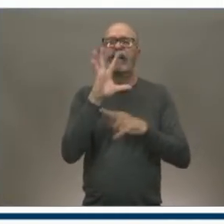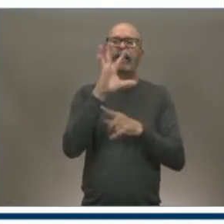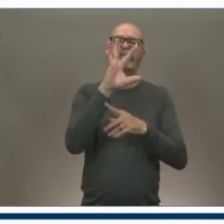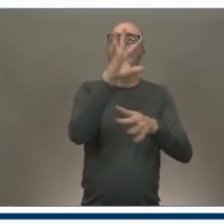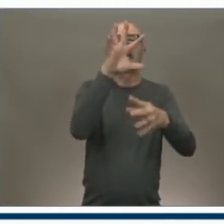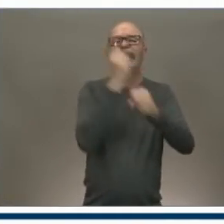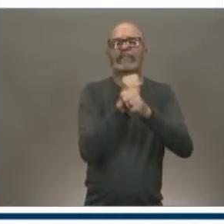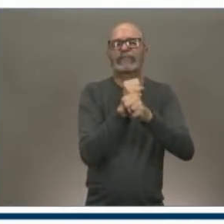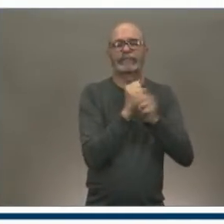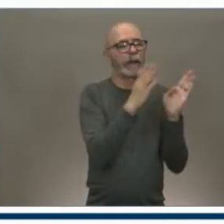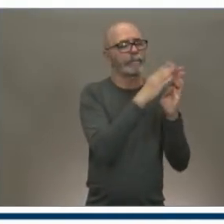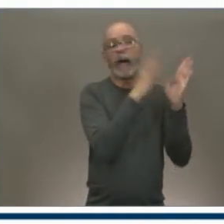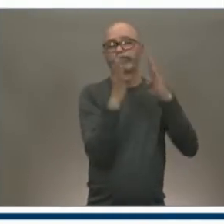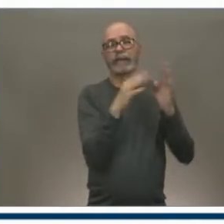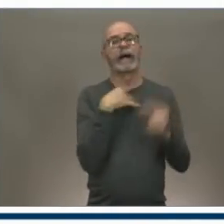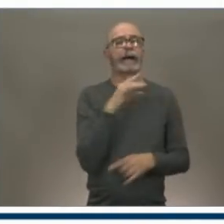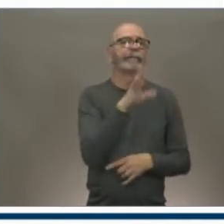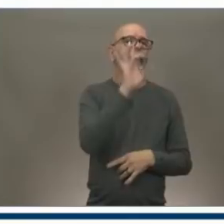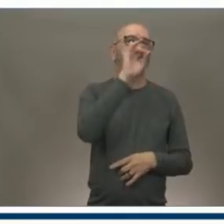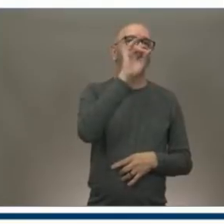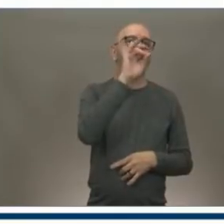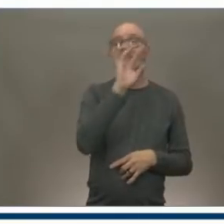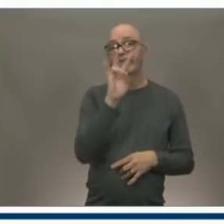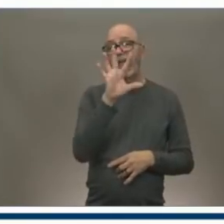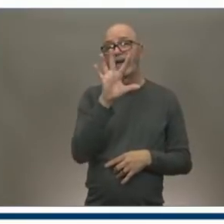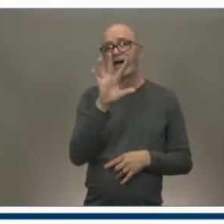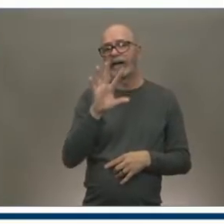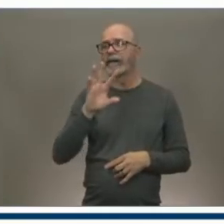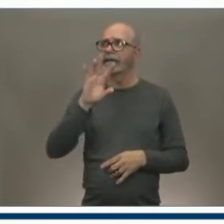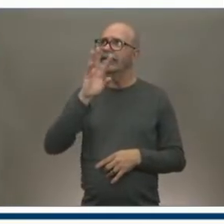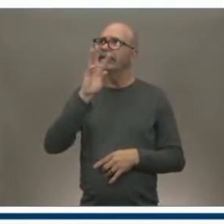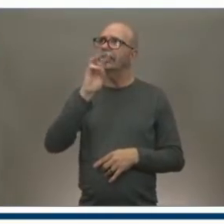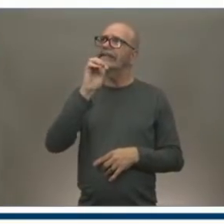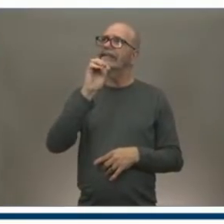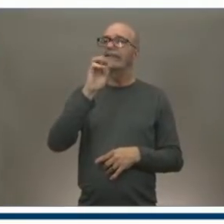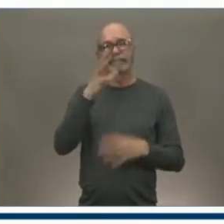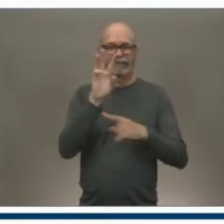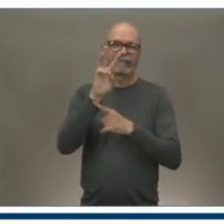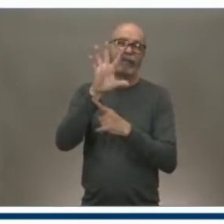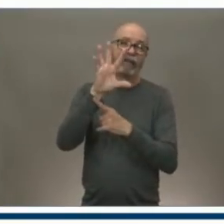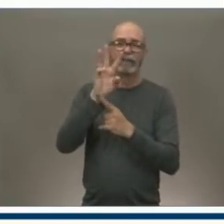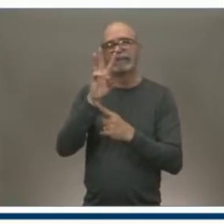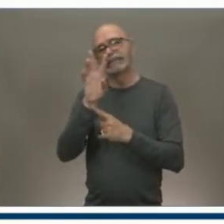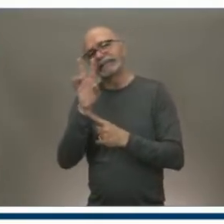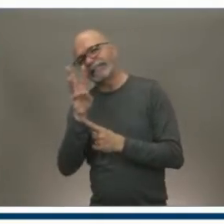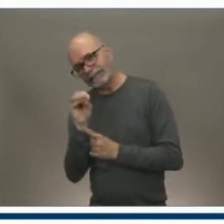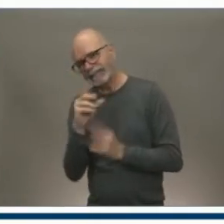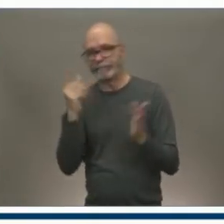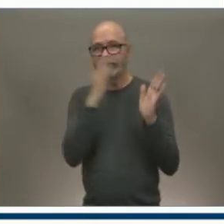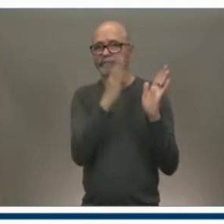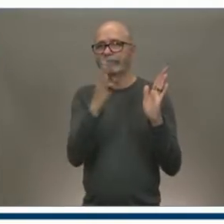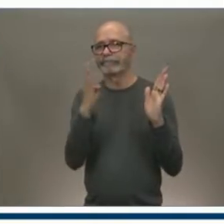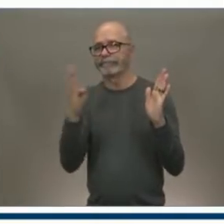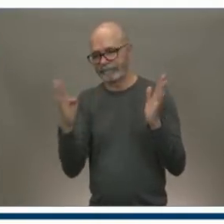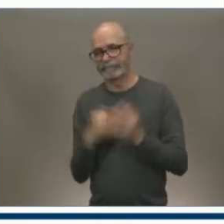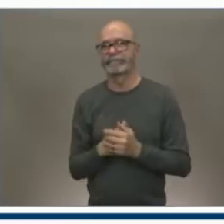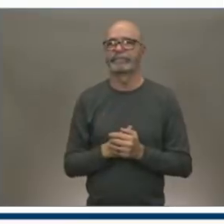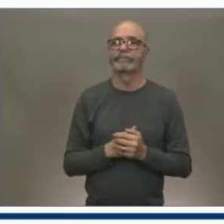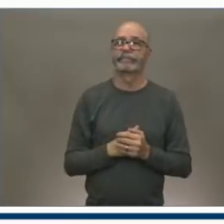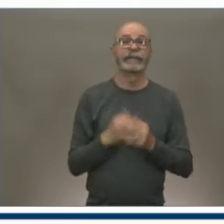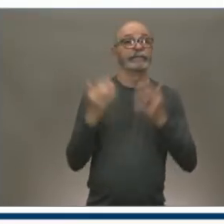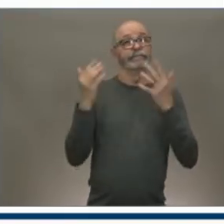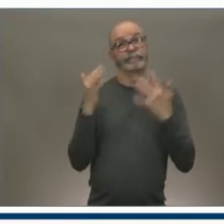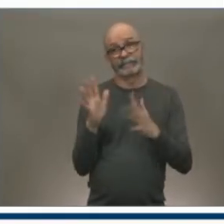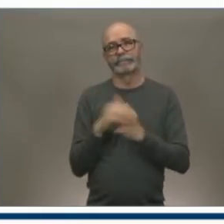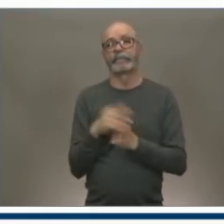blocks until all Nova Scotians have had an opportunity to receive vaccine. Our second mainstream is going to be specific